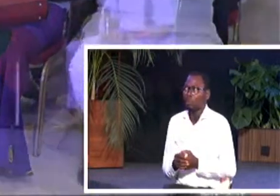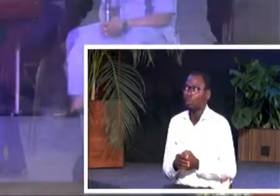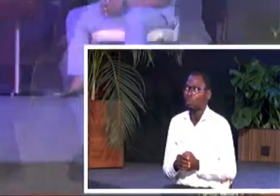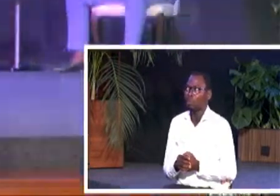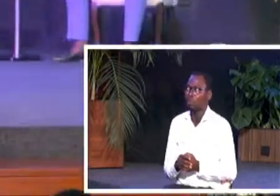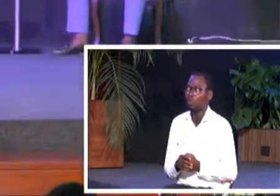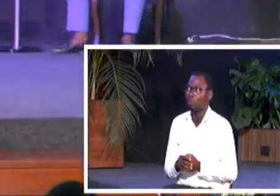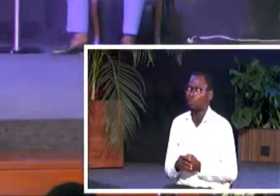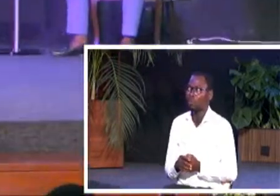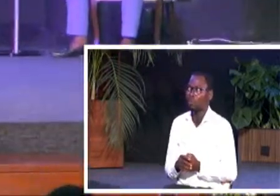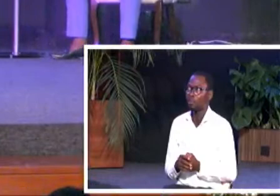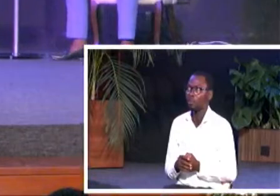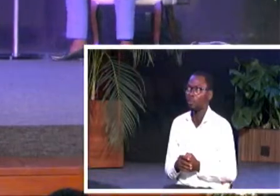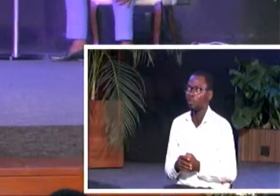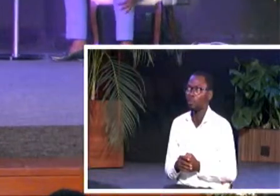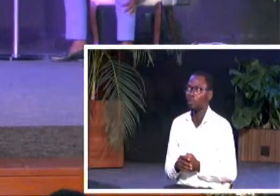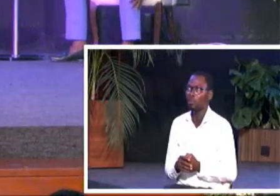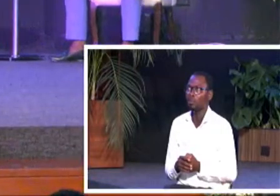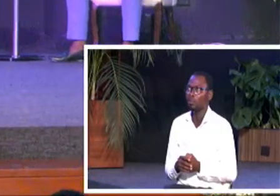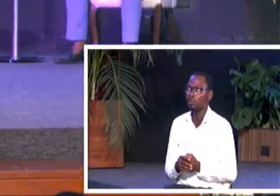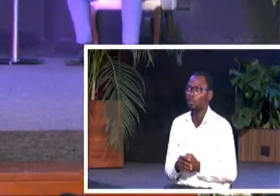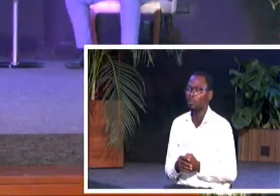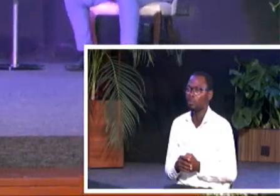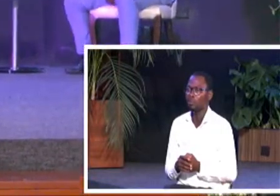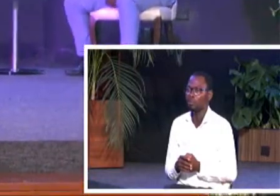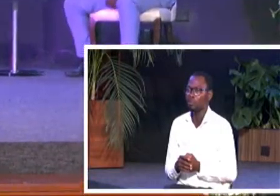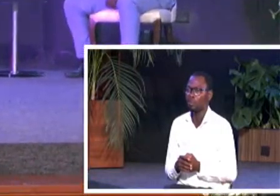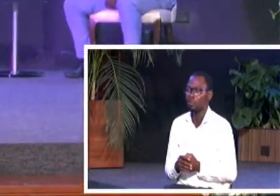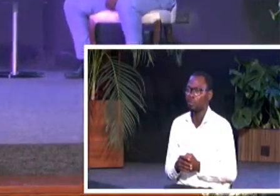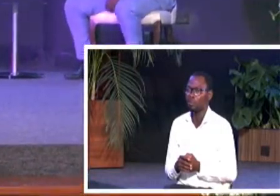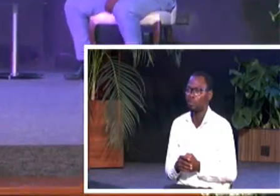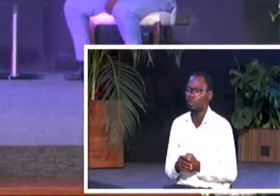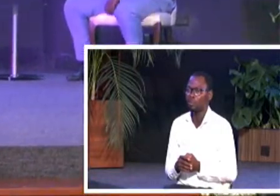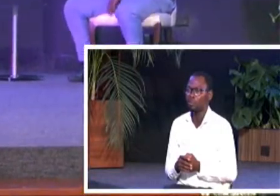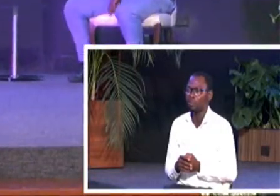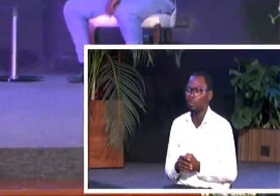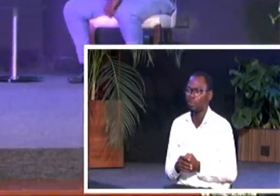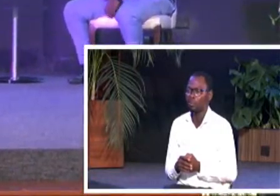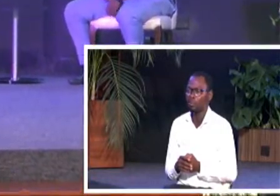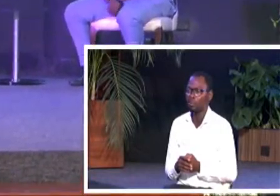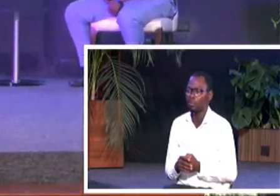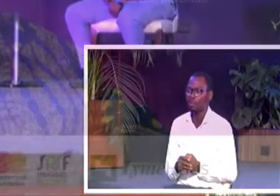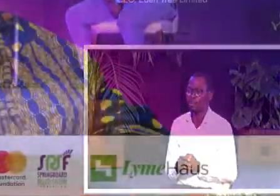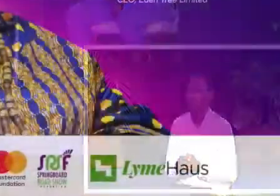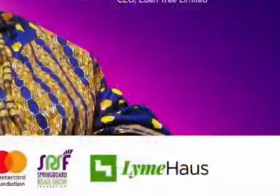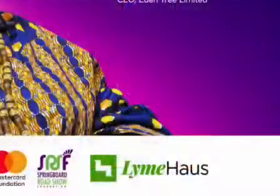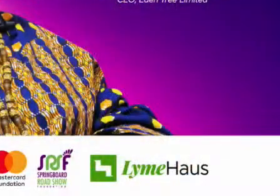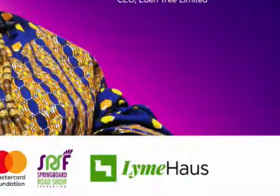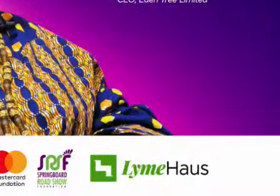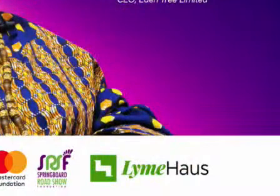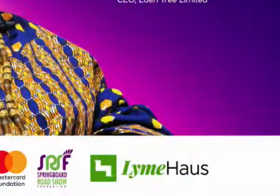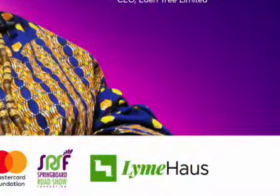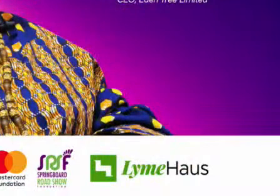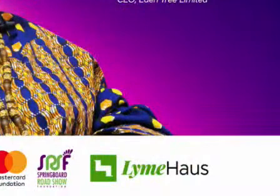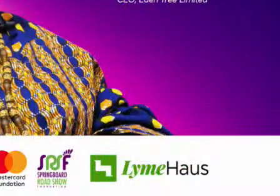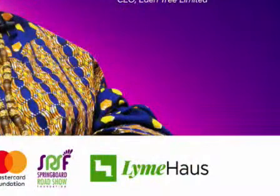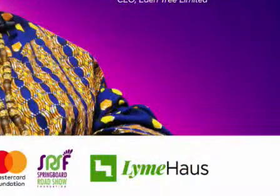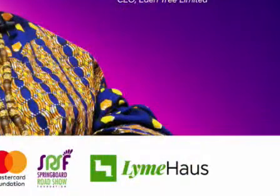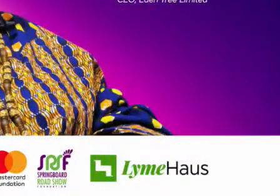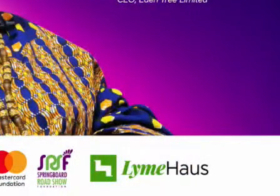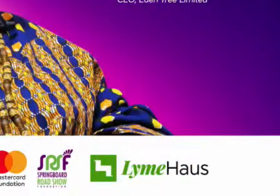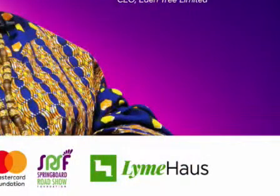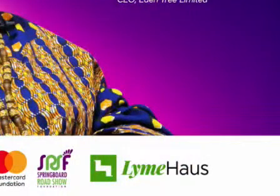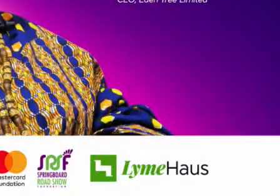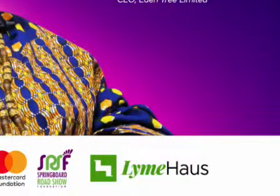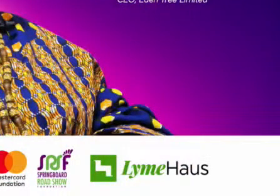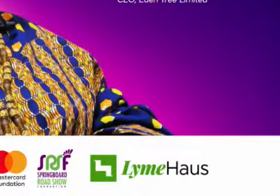but trust me, he's not a startup. And then Catherine Krobo Edusei, my favorite farmer and the CEO of Eden Tree. So we'd